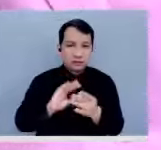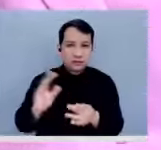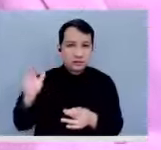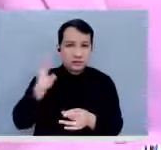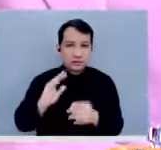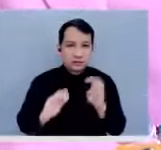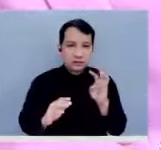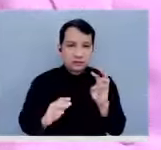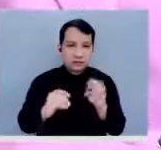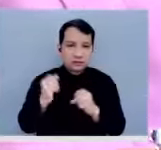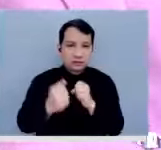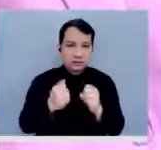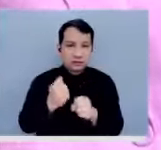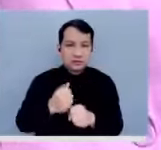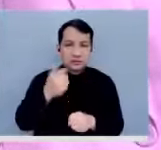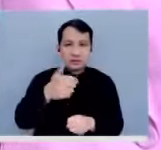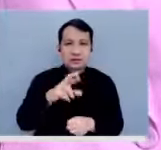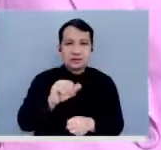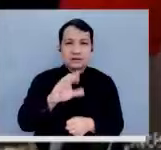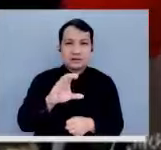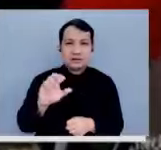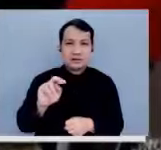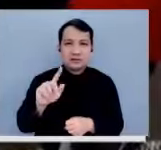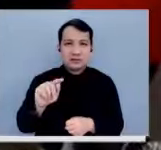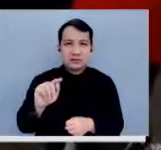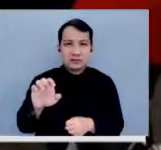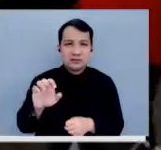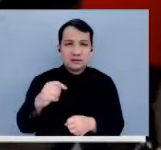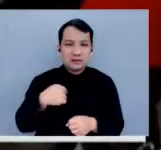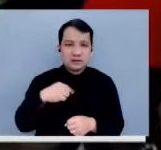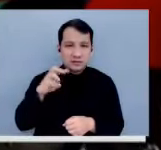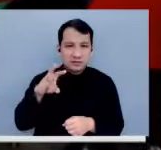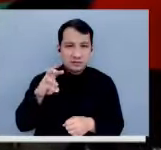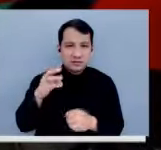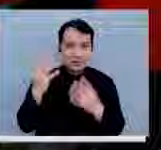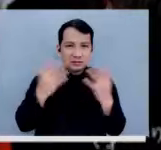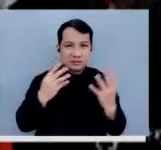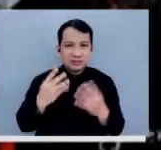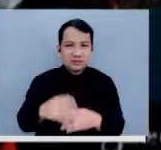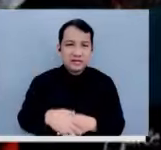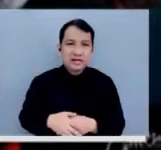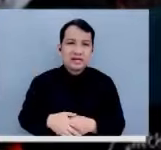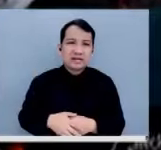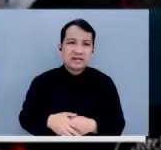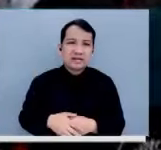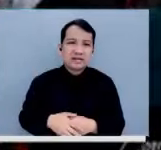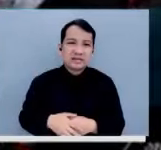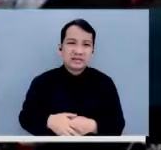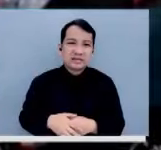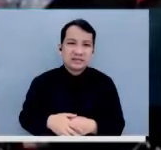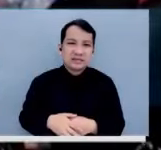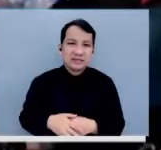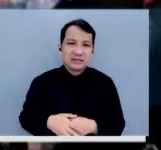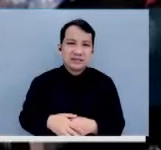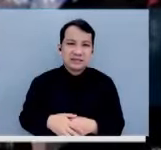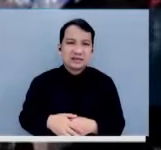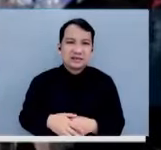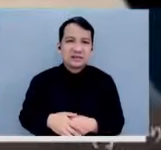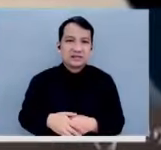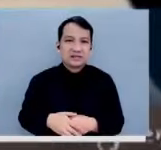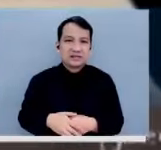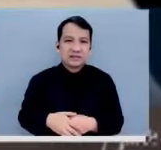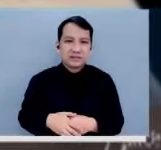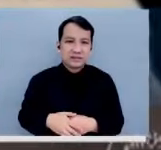ang Gracenote. We just celebrated our 16th birthday. Grabe, you guys are sweet 16 years! We started young. When did you